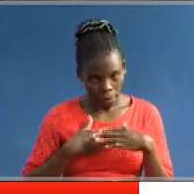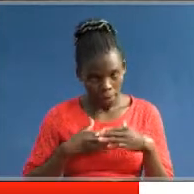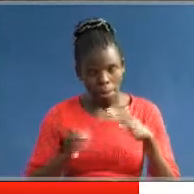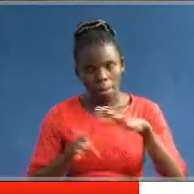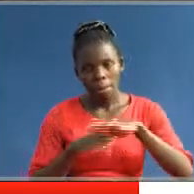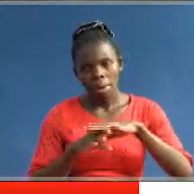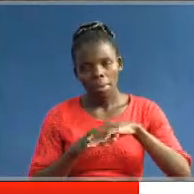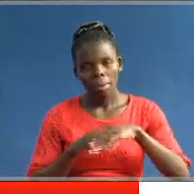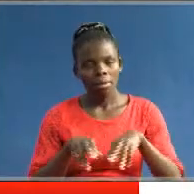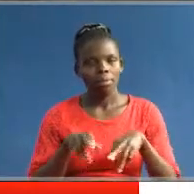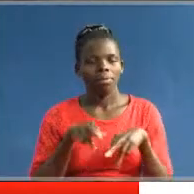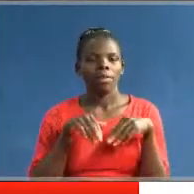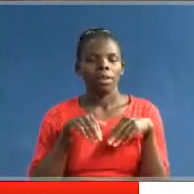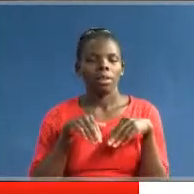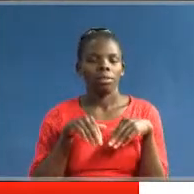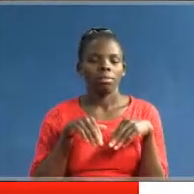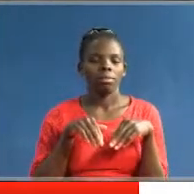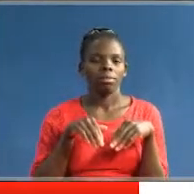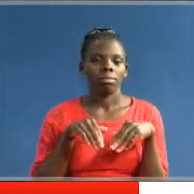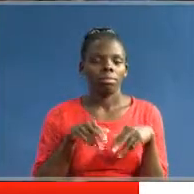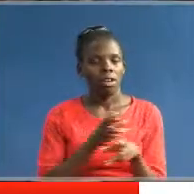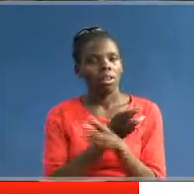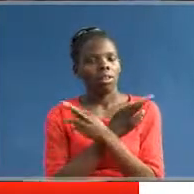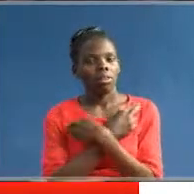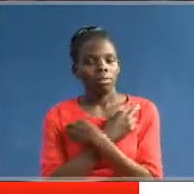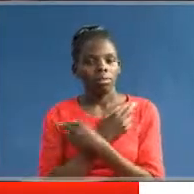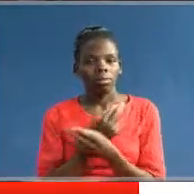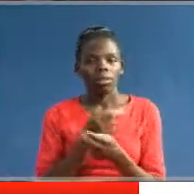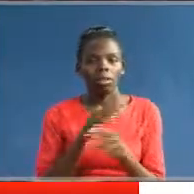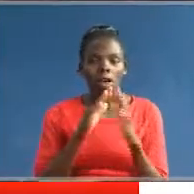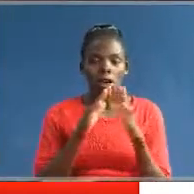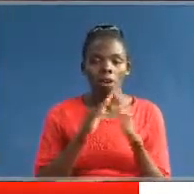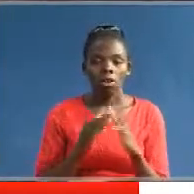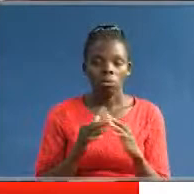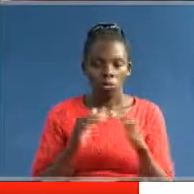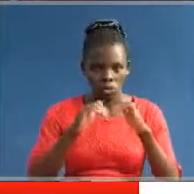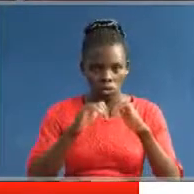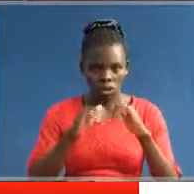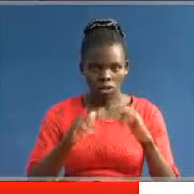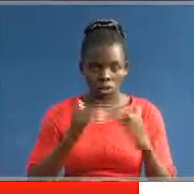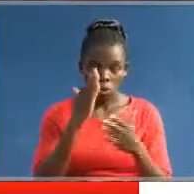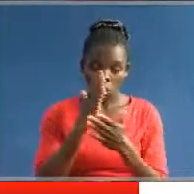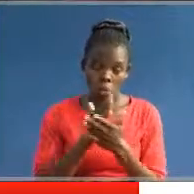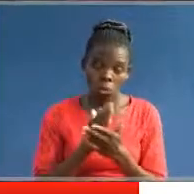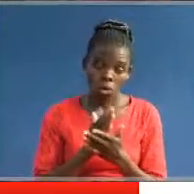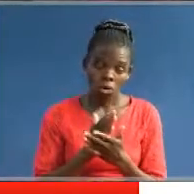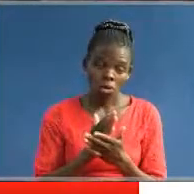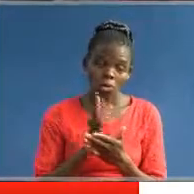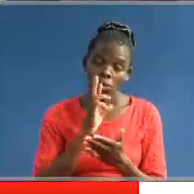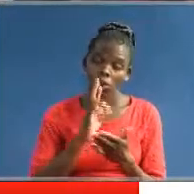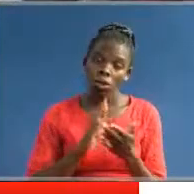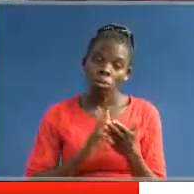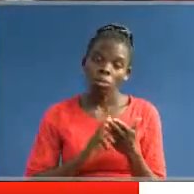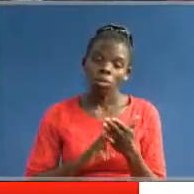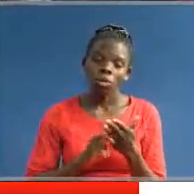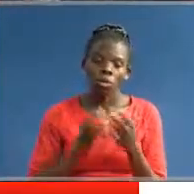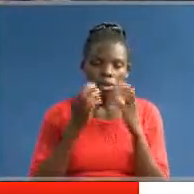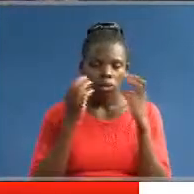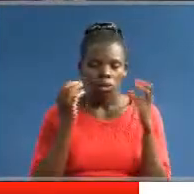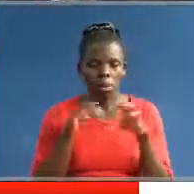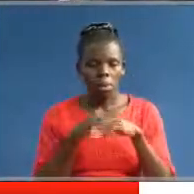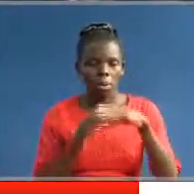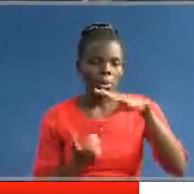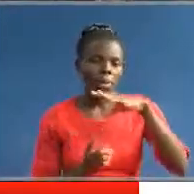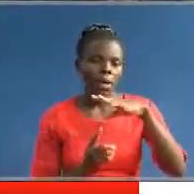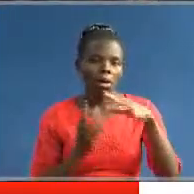just relax. Relax. The House was brought to a division to vote for the amendment of the report by Isiolo North Member of